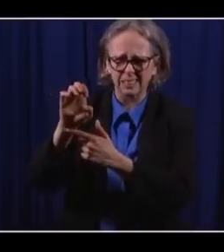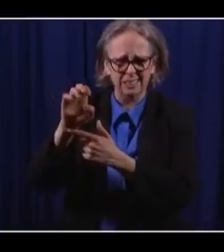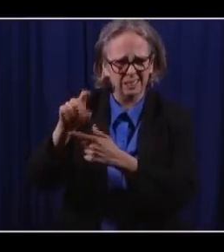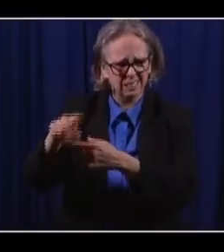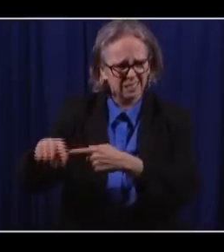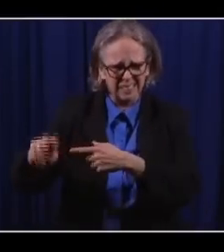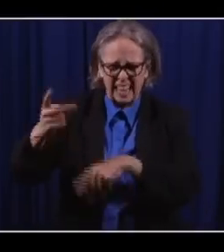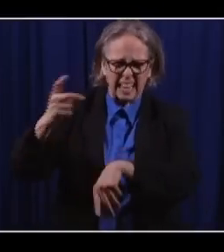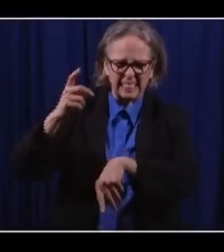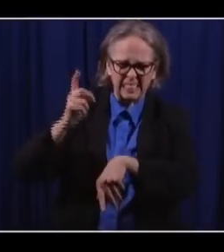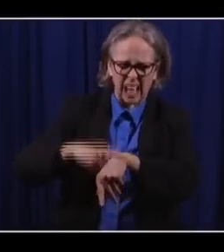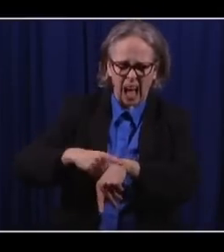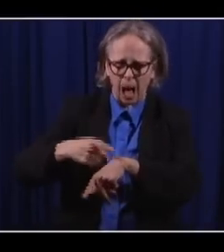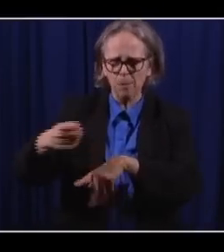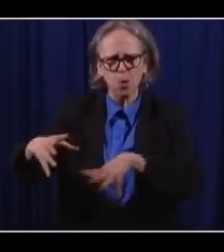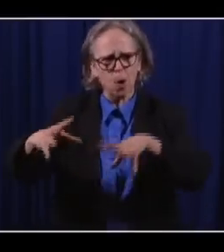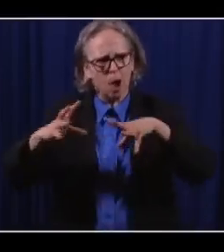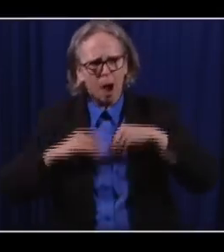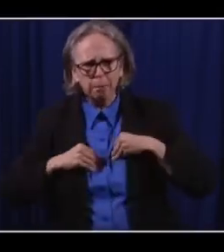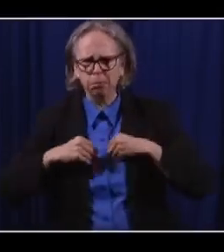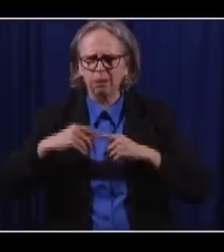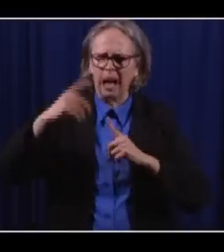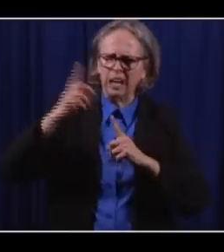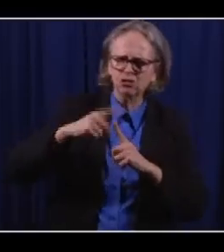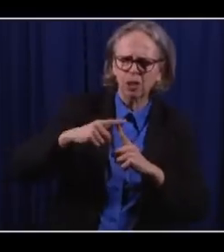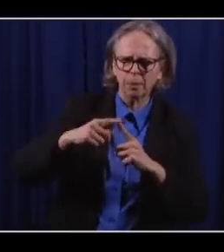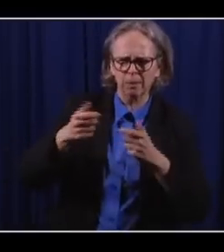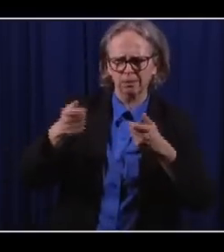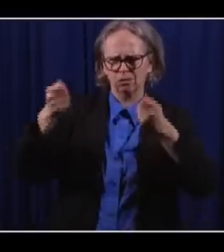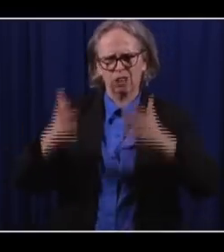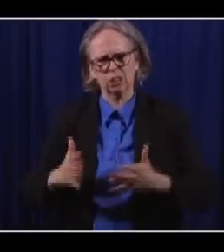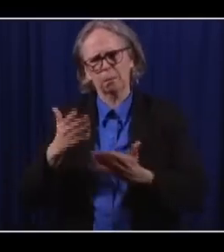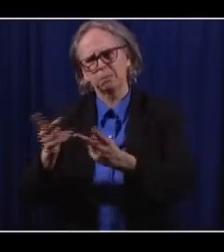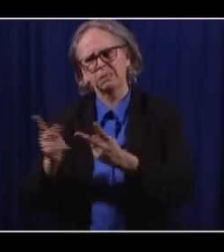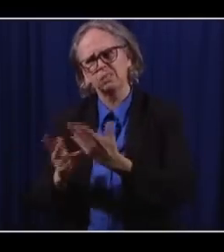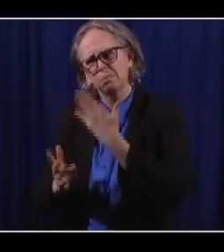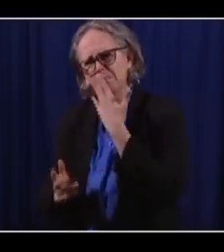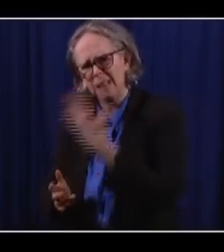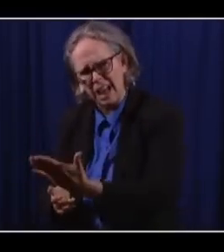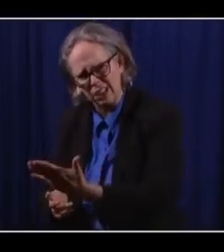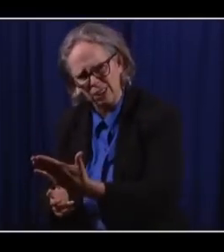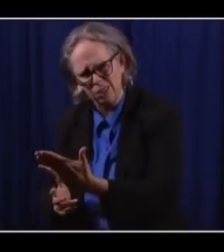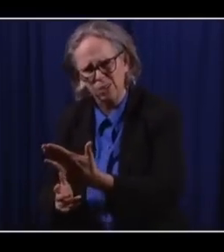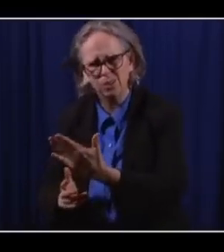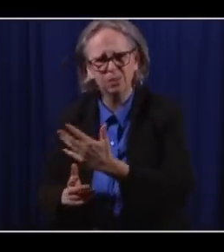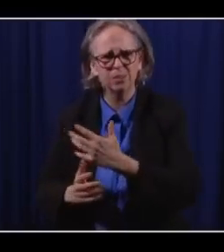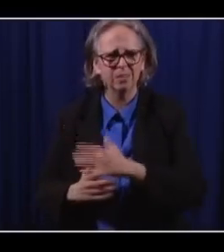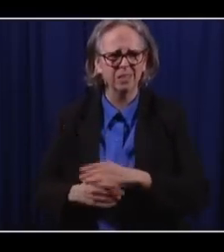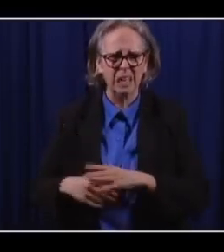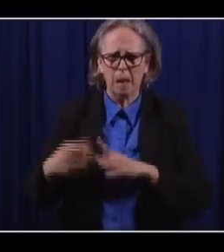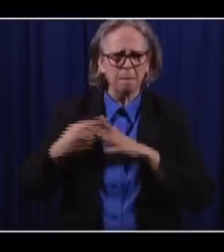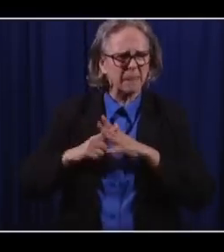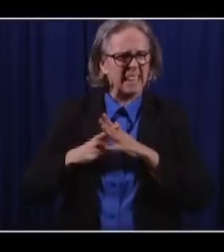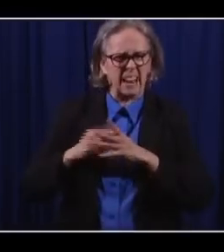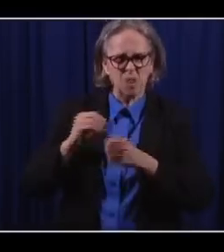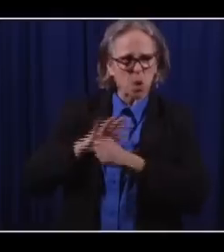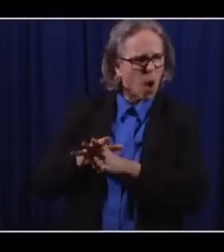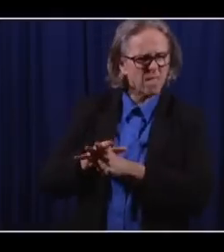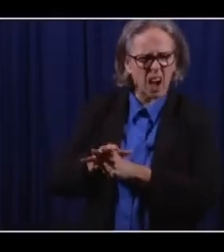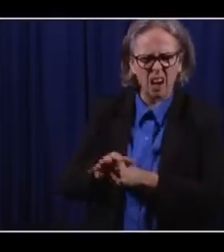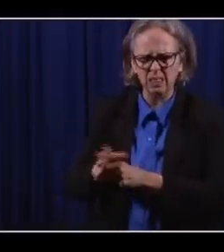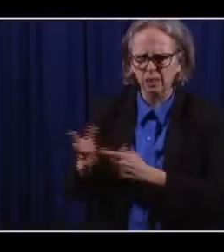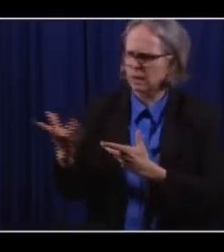interim director. He's done that before. He's been involved in the COVID response since it began in January, when he was